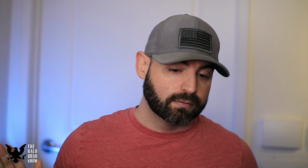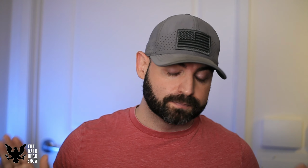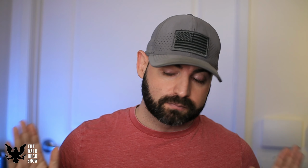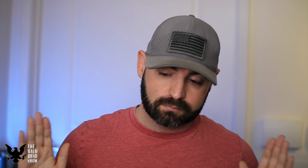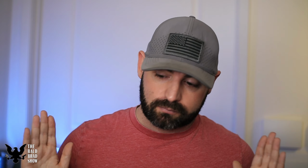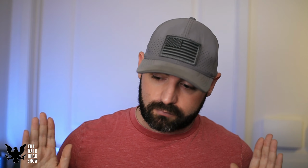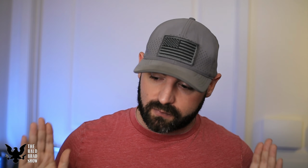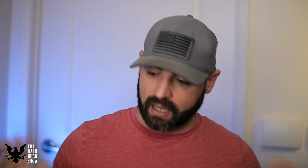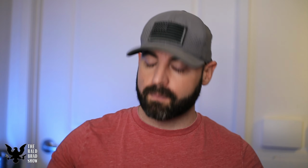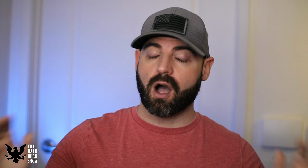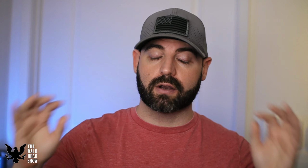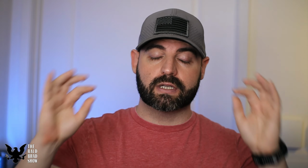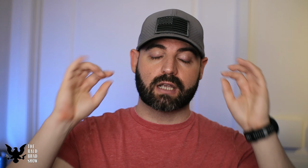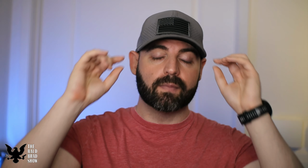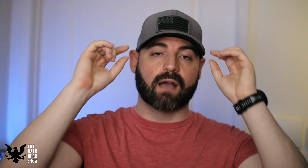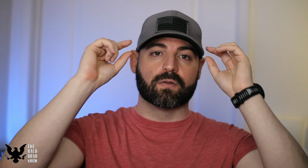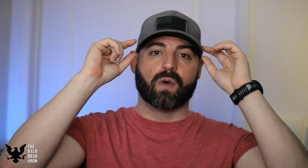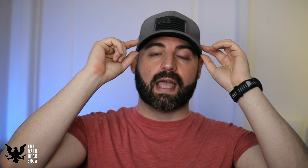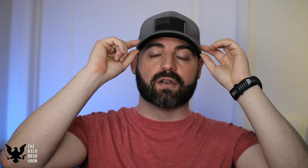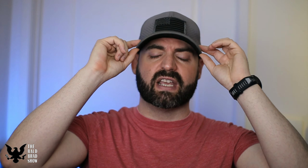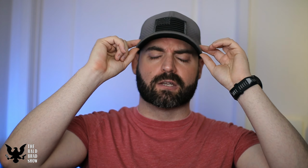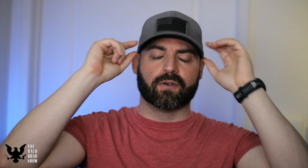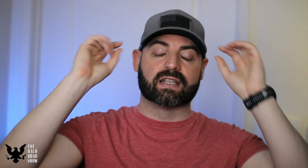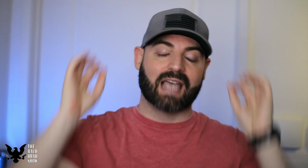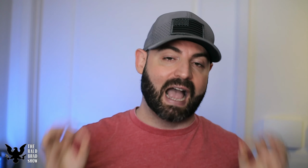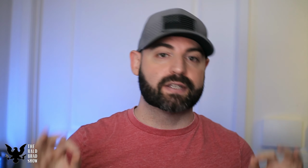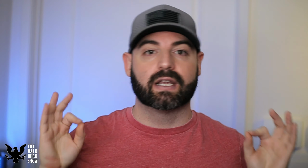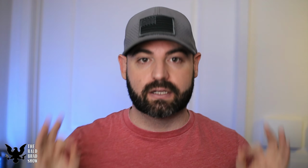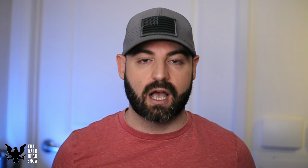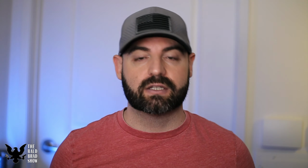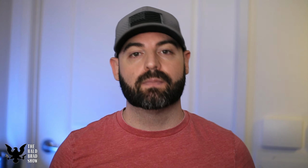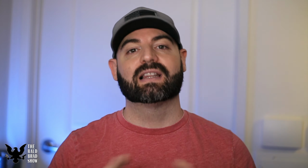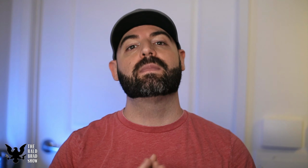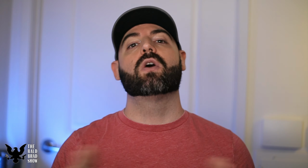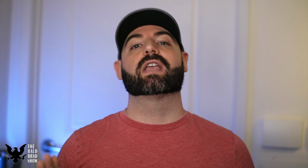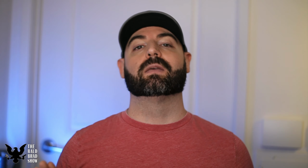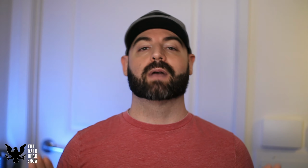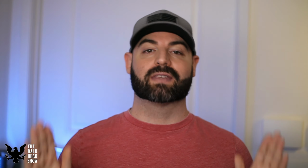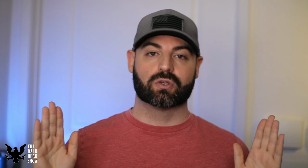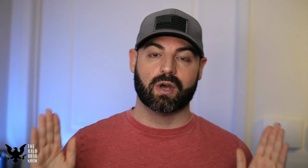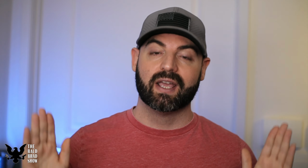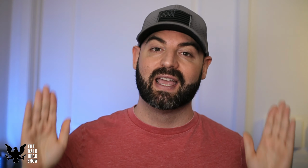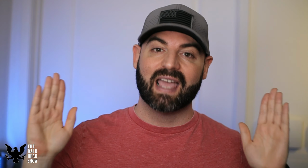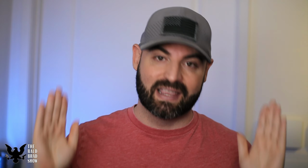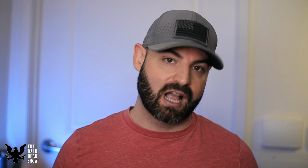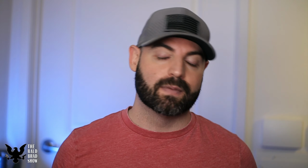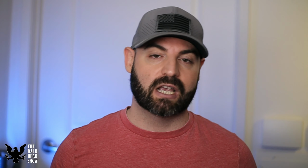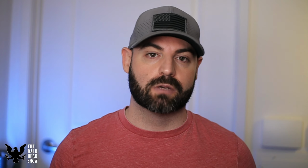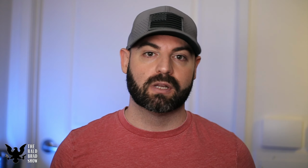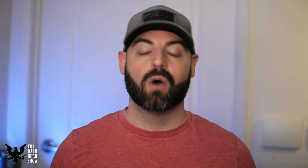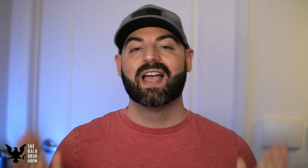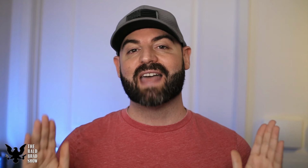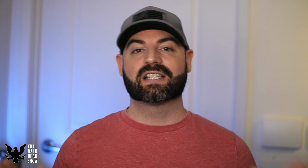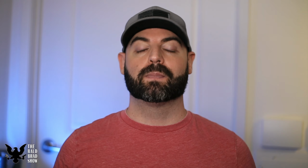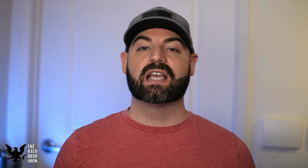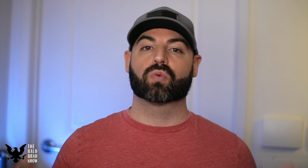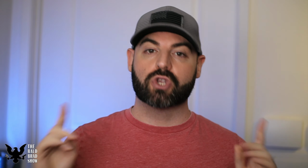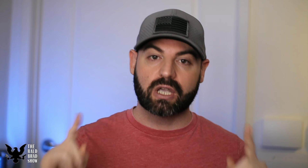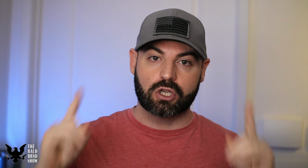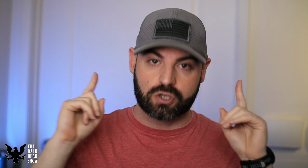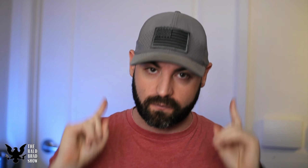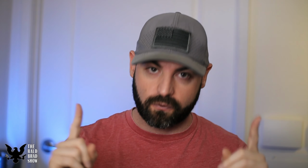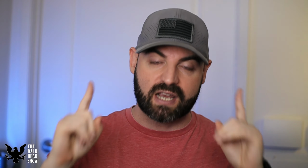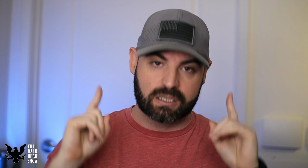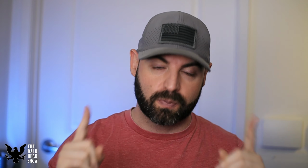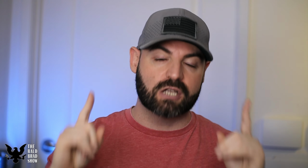you have the hypocrisy coming out from the White House. It is freaking taxing and exhausting, but let me know what you think about this one in the comment section below. That is a place where